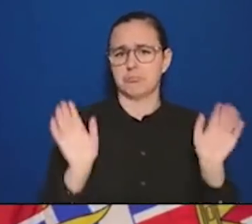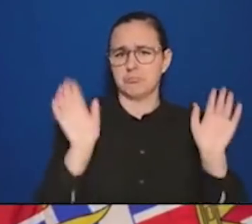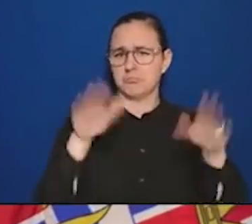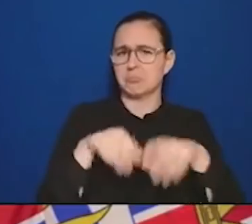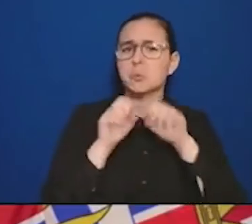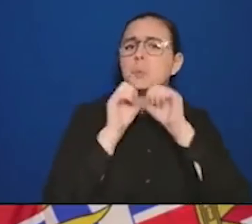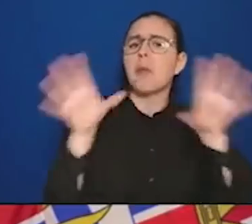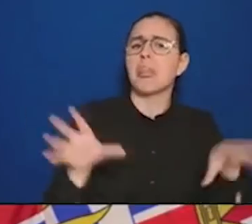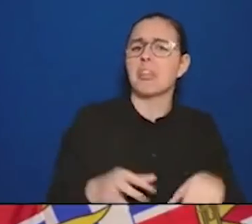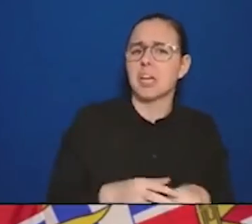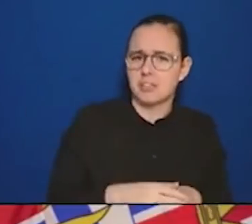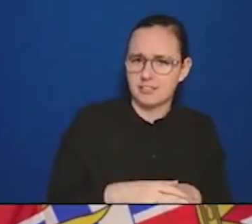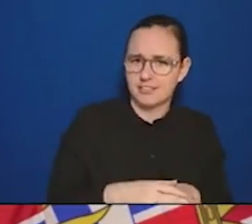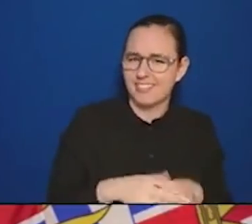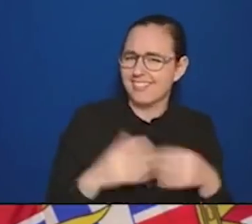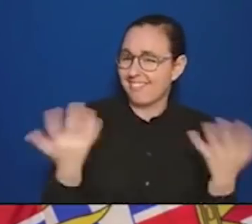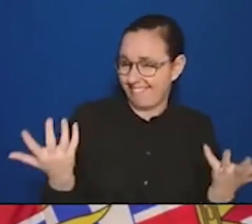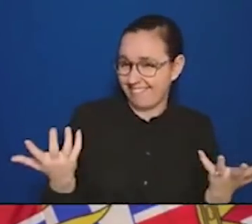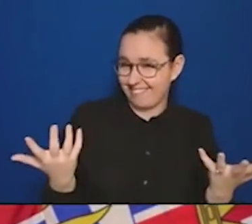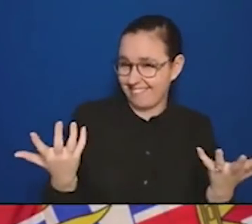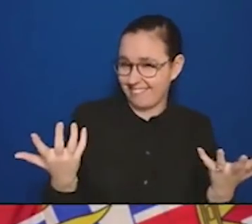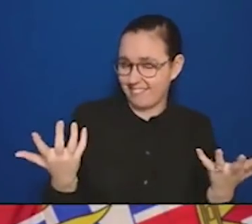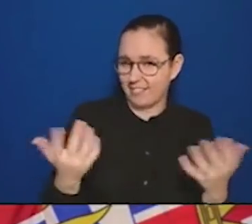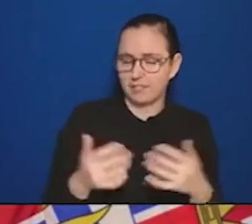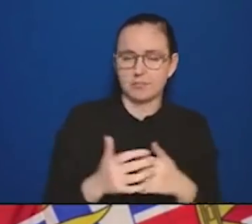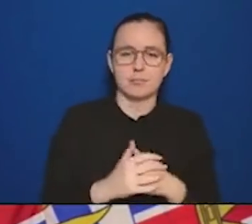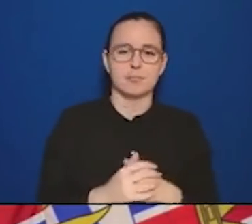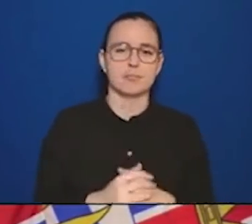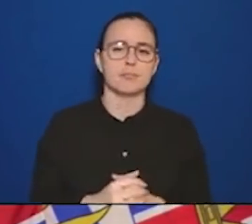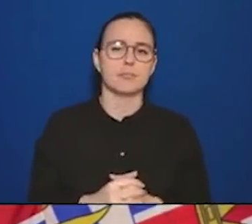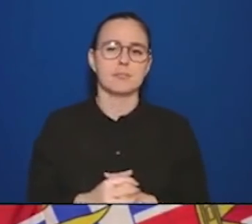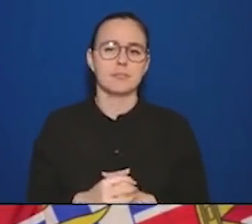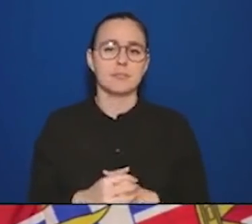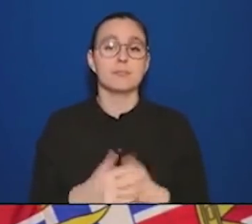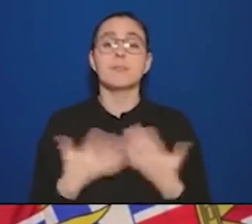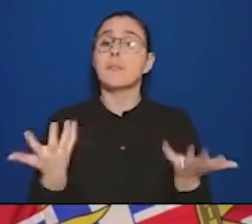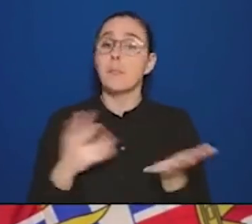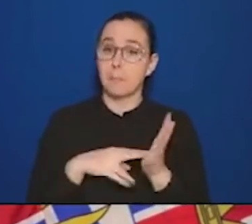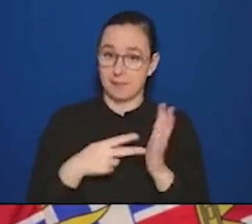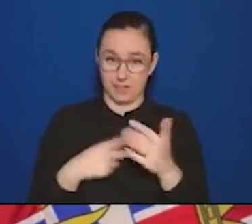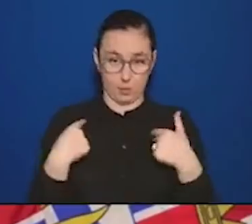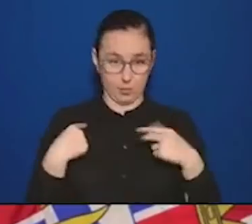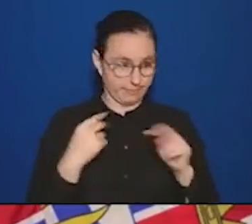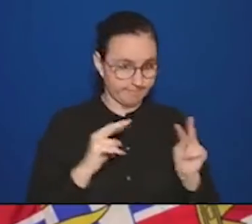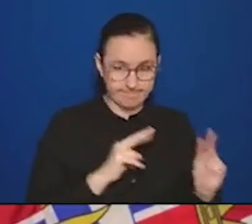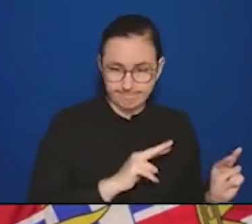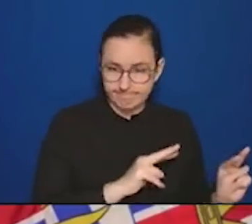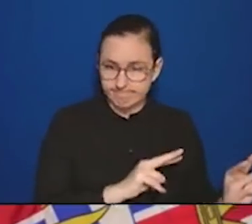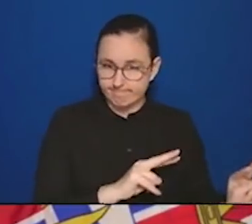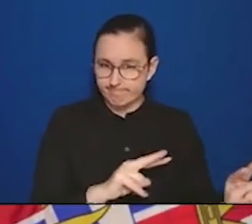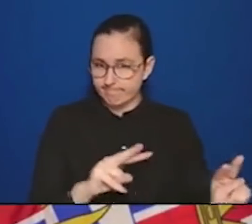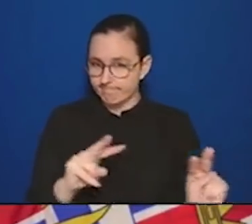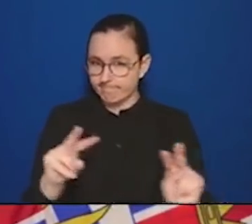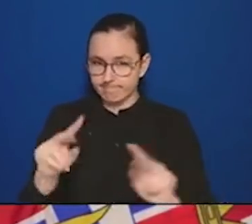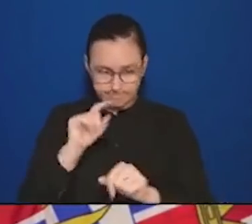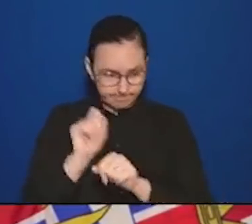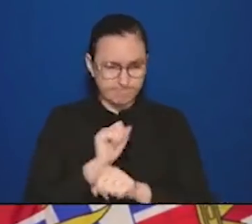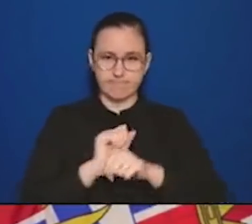So when we looked at how many actual days workers are utilizing when they are too sick to go to